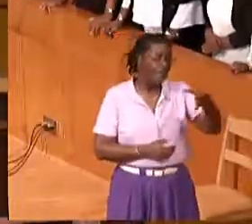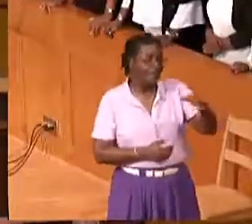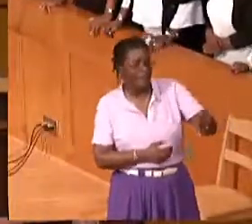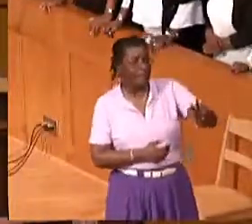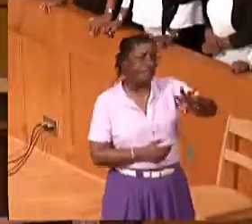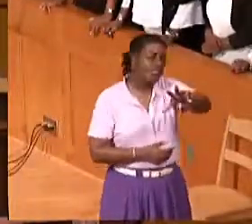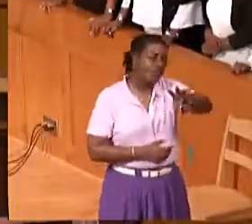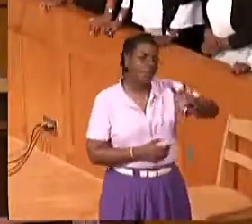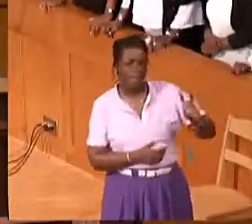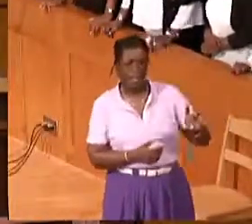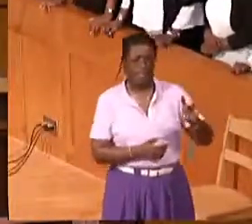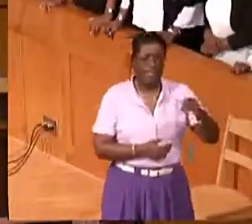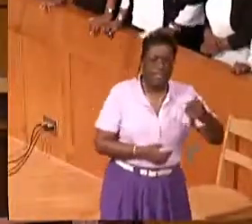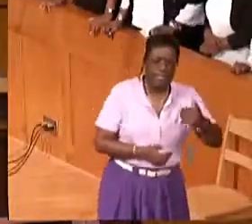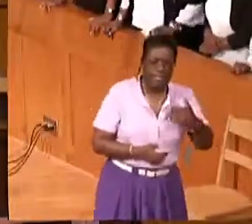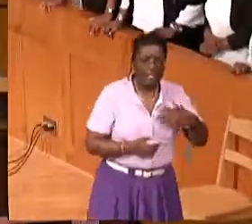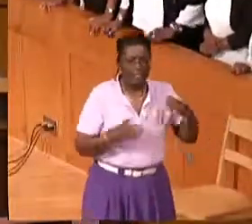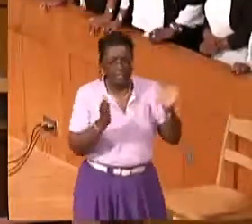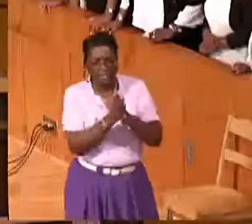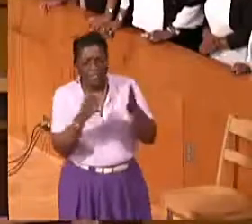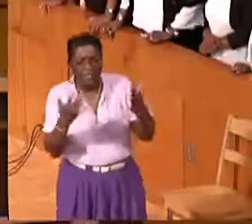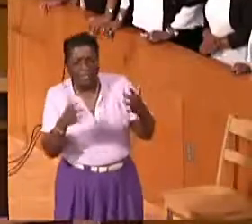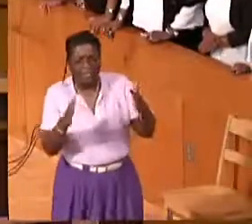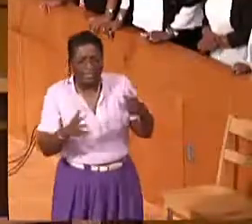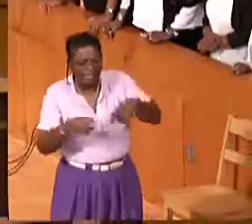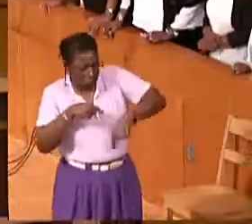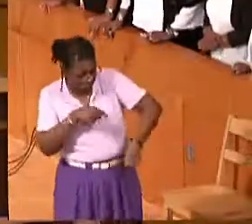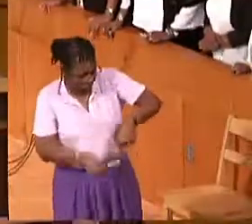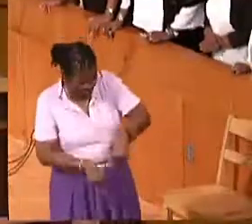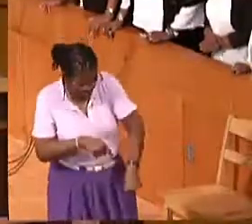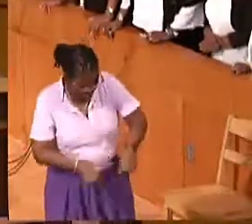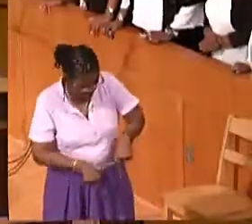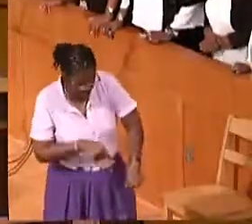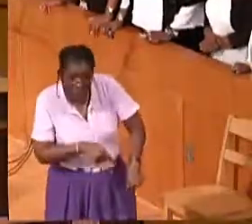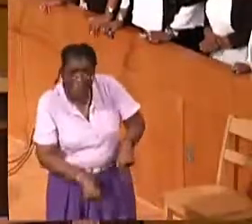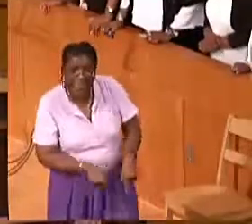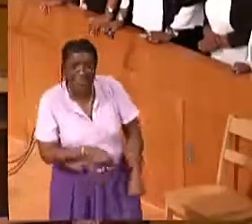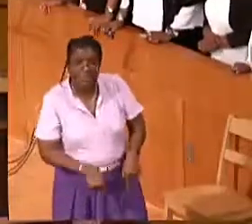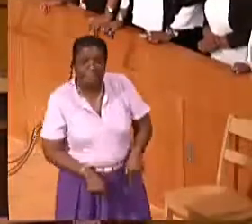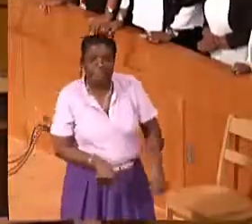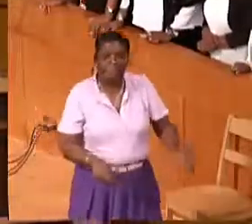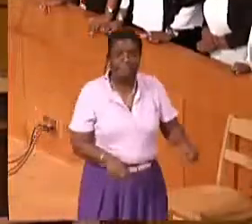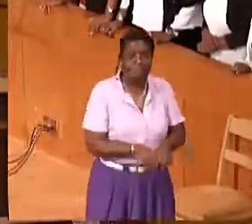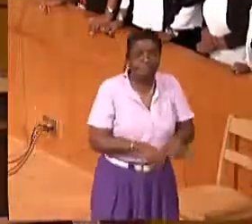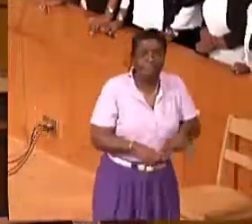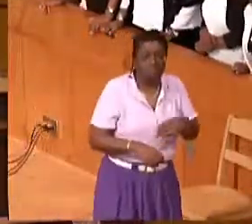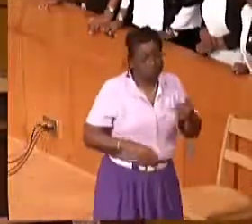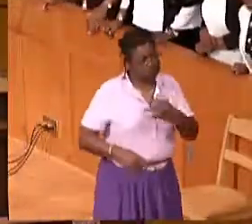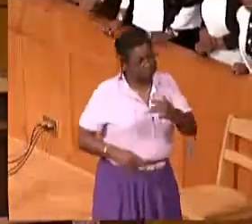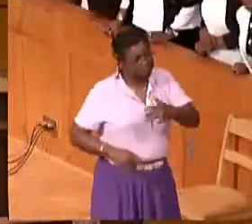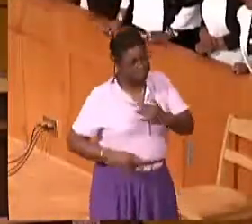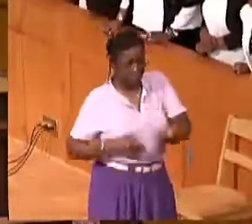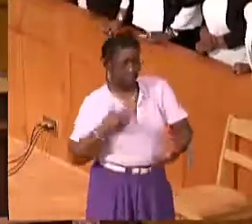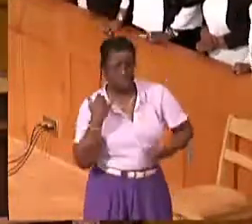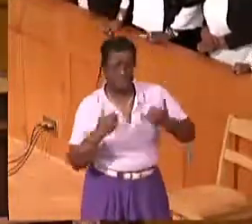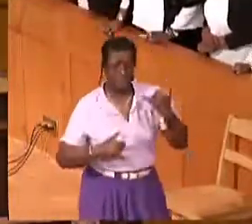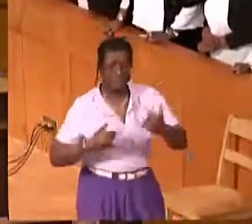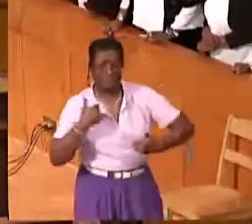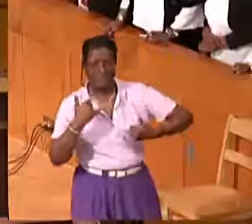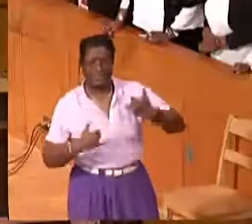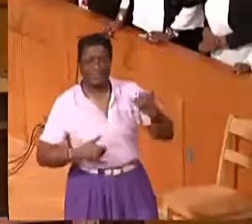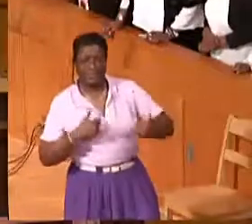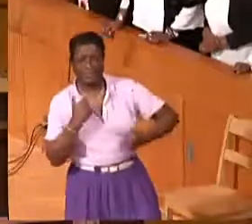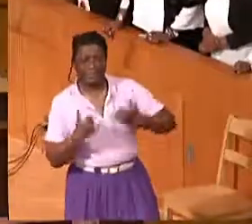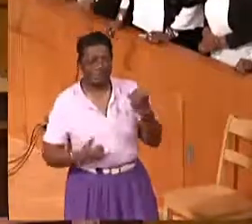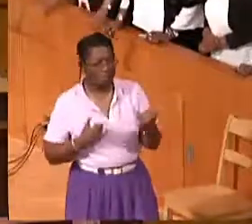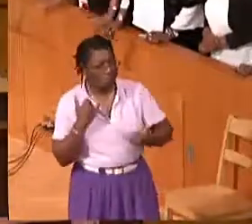1978. He put clapping in my hands, running in my feet, joy in my heart. Heaven in my